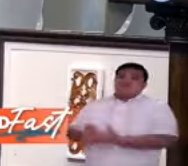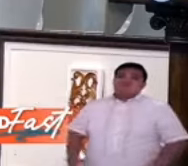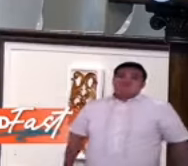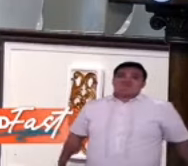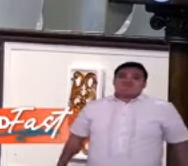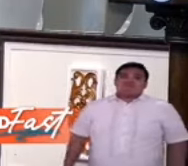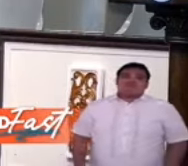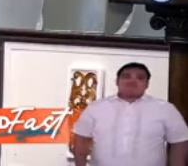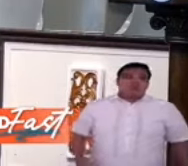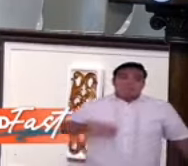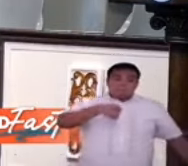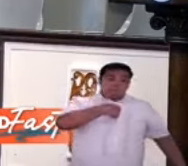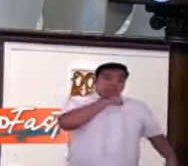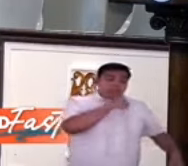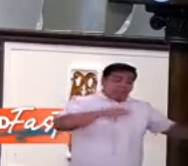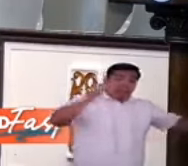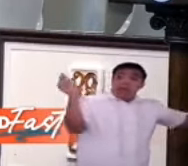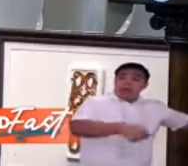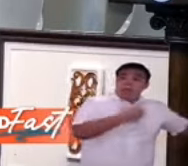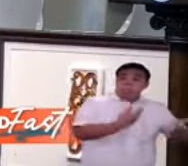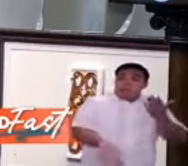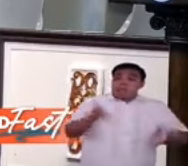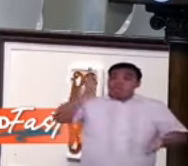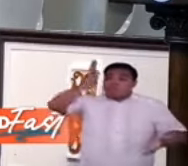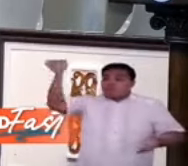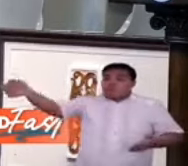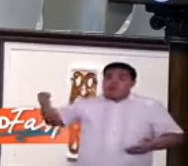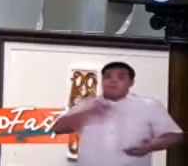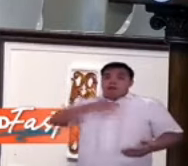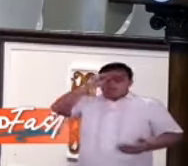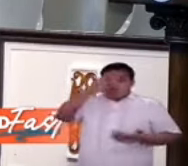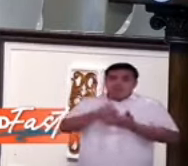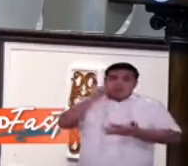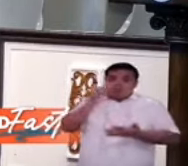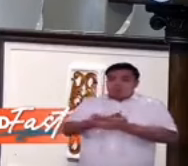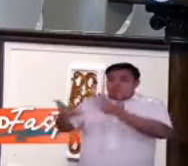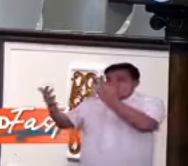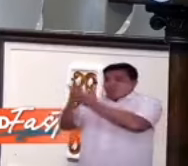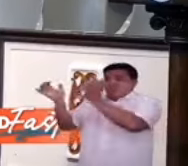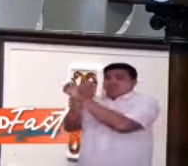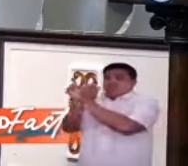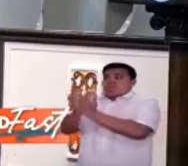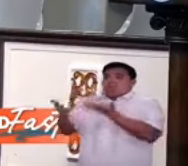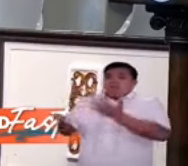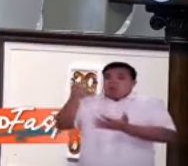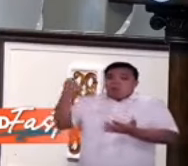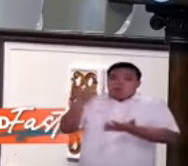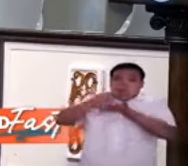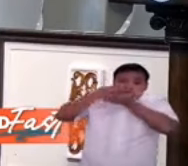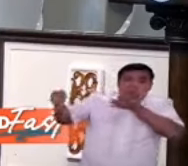To see my child in the hospital with tubes all over because they have overdosed themselves with drugs.